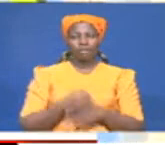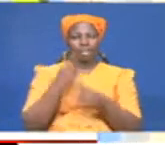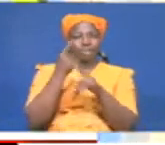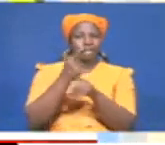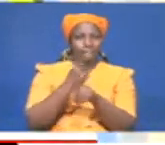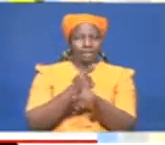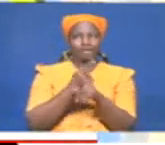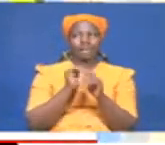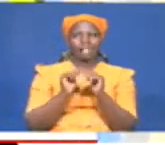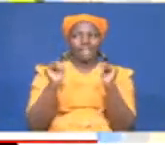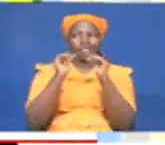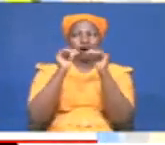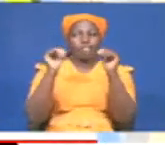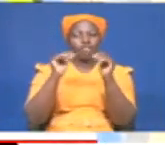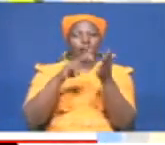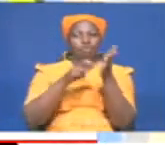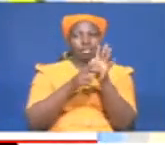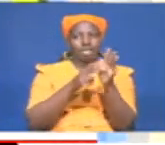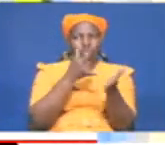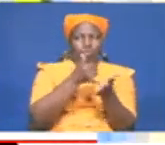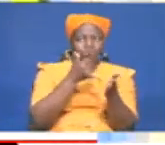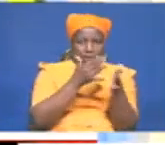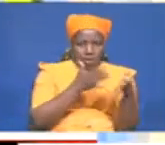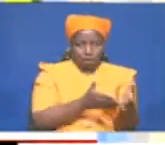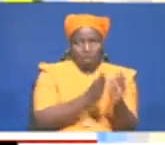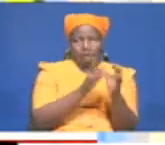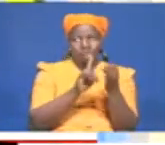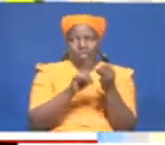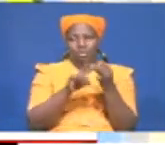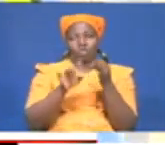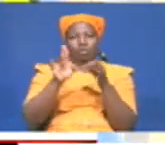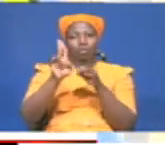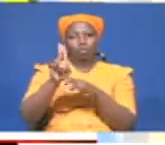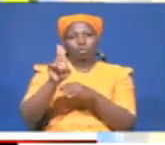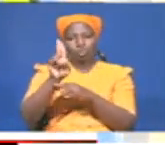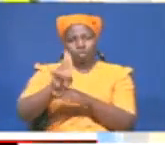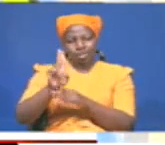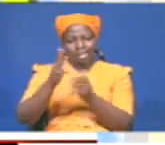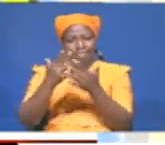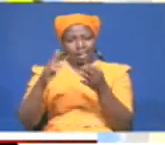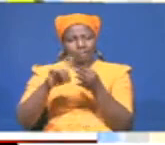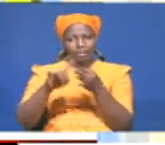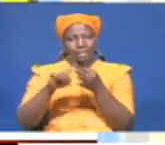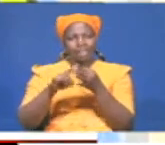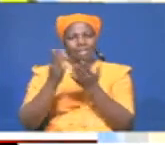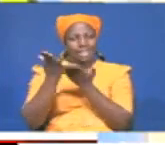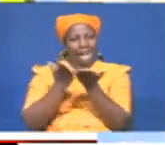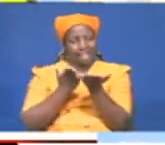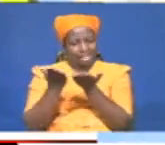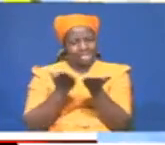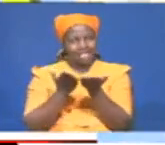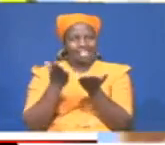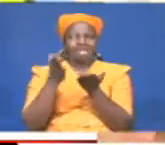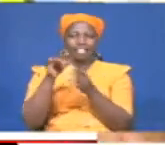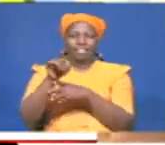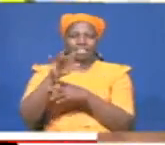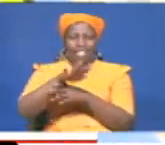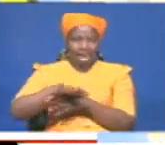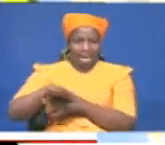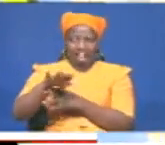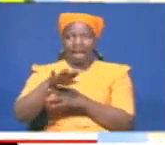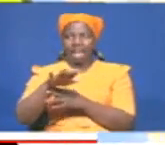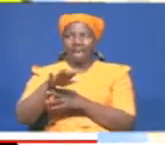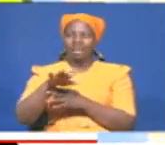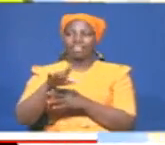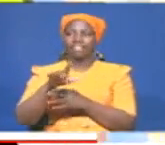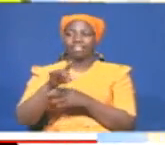which includes the roads, the utilities, the serviceability of this area, is the